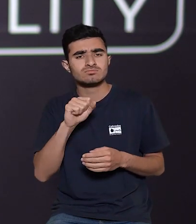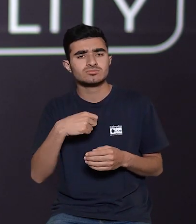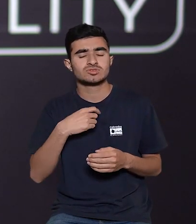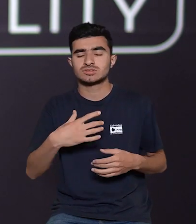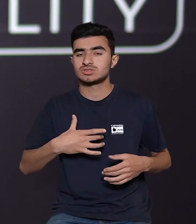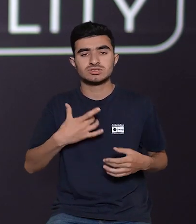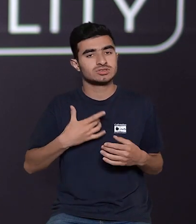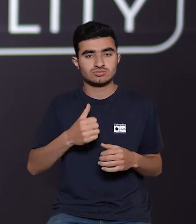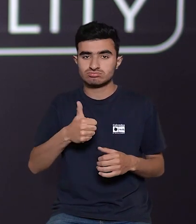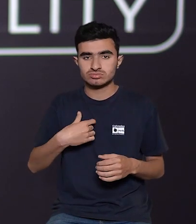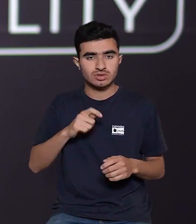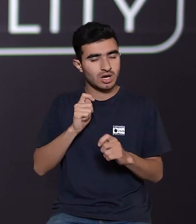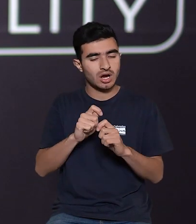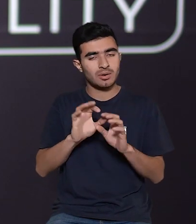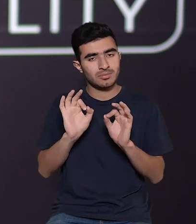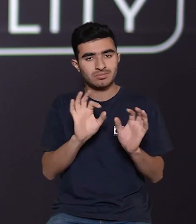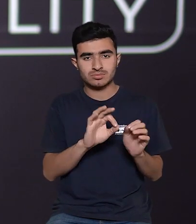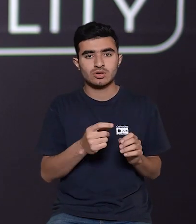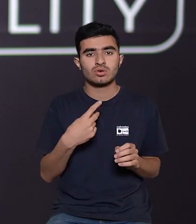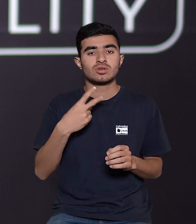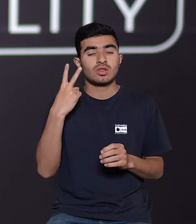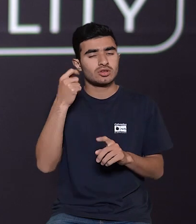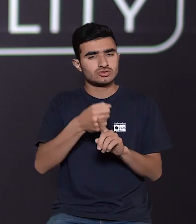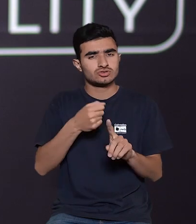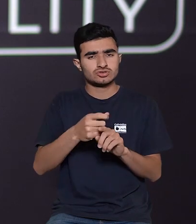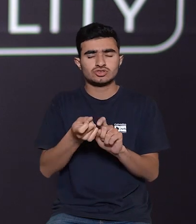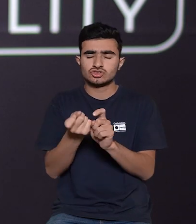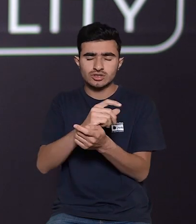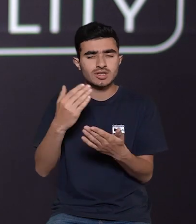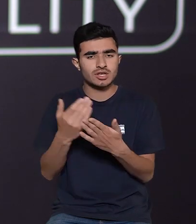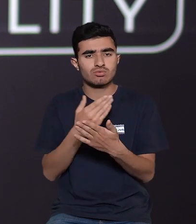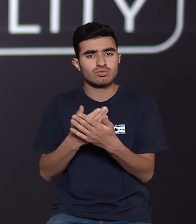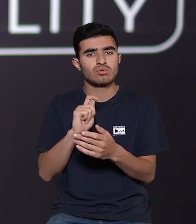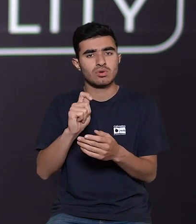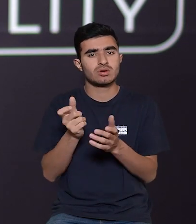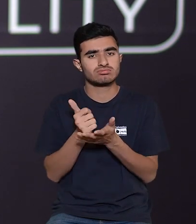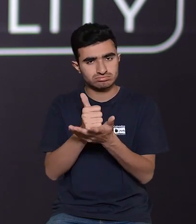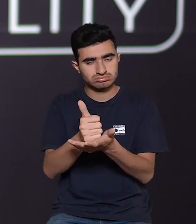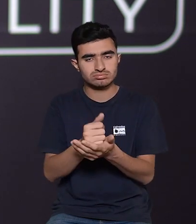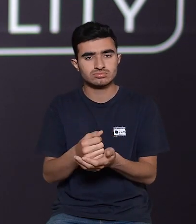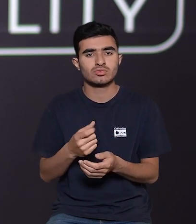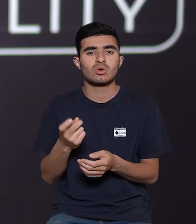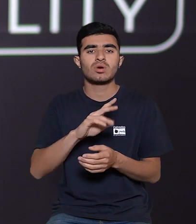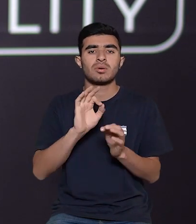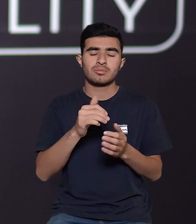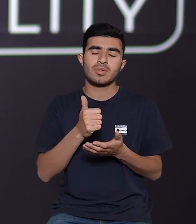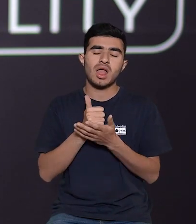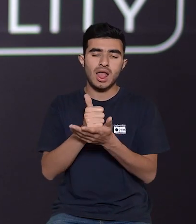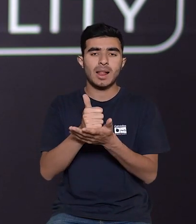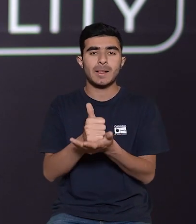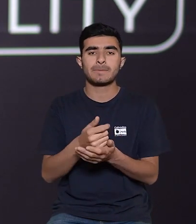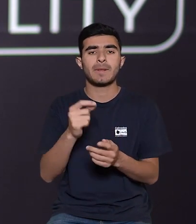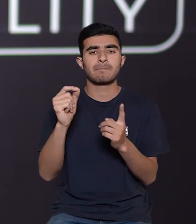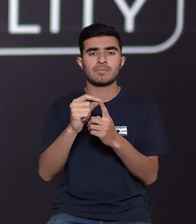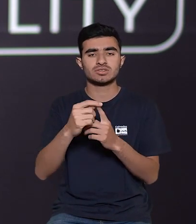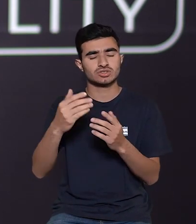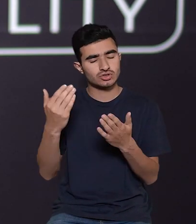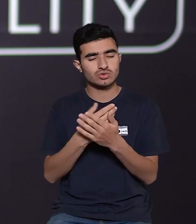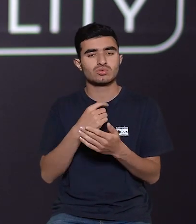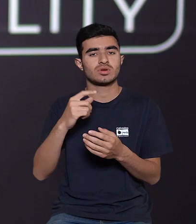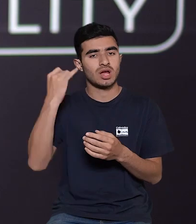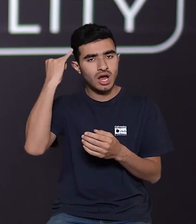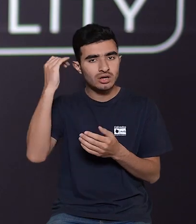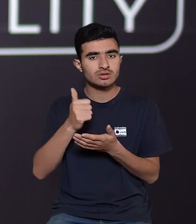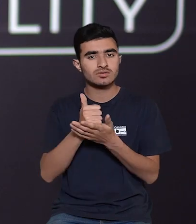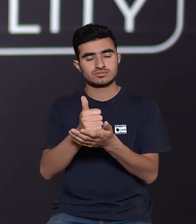do this type of work. And I will try to bring a change into this type of field and will help to take an initiative